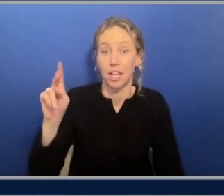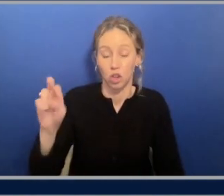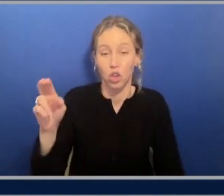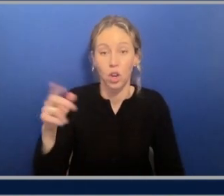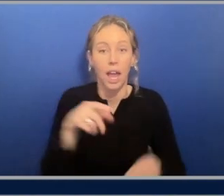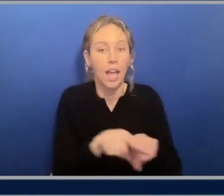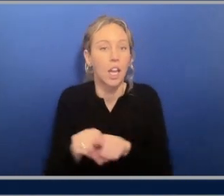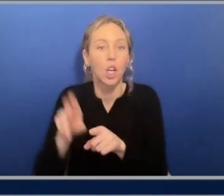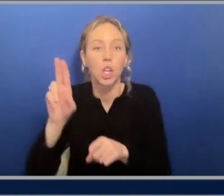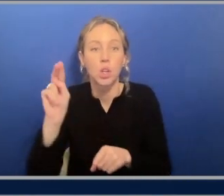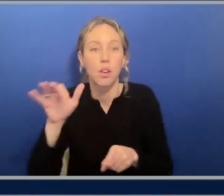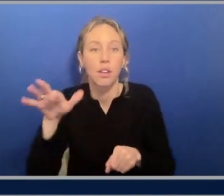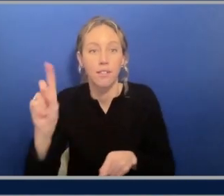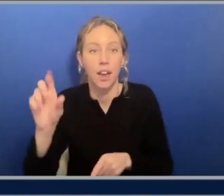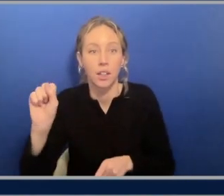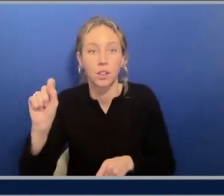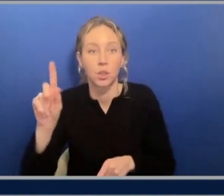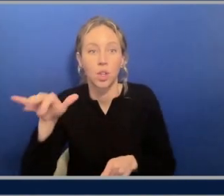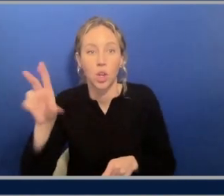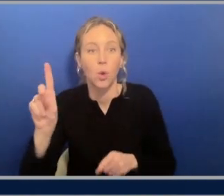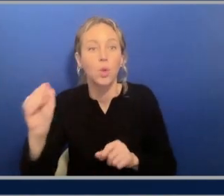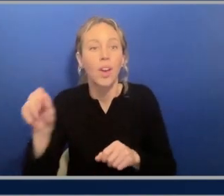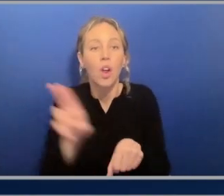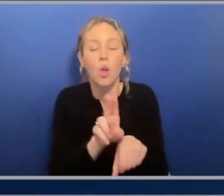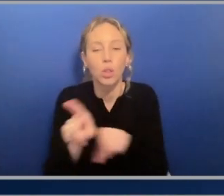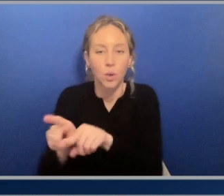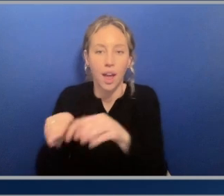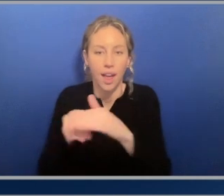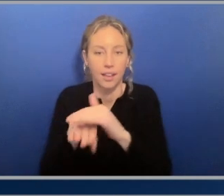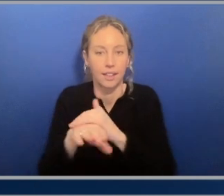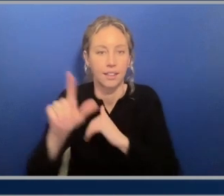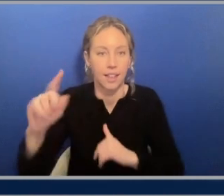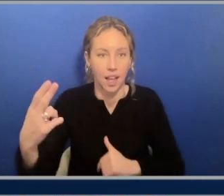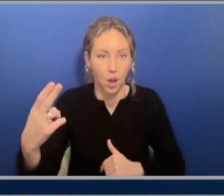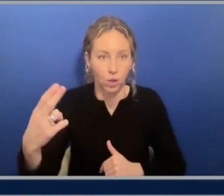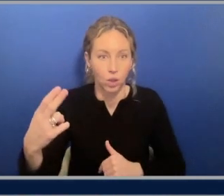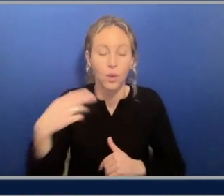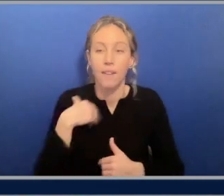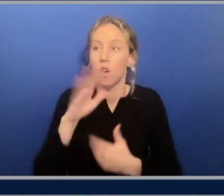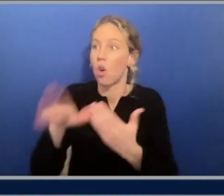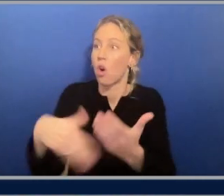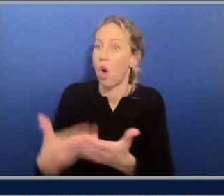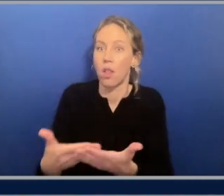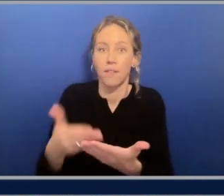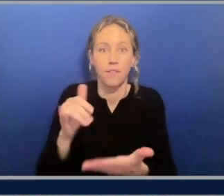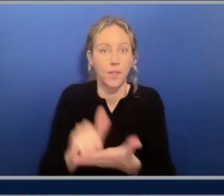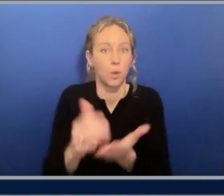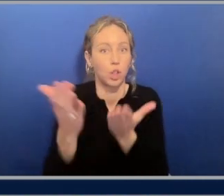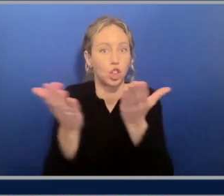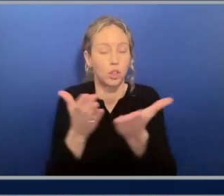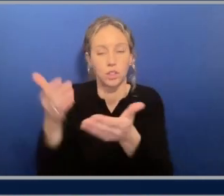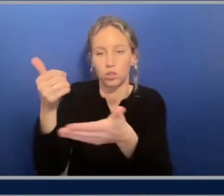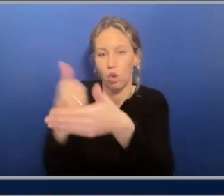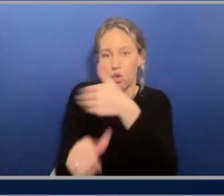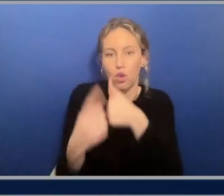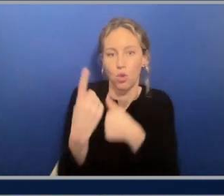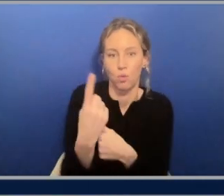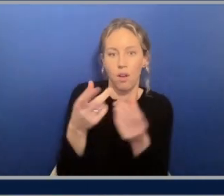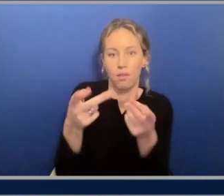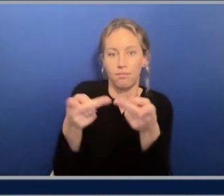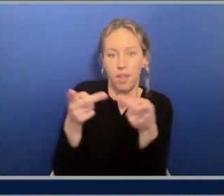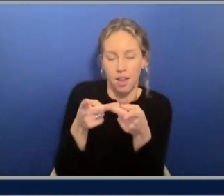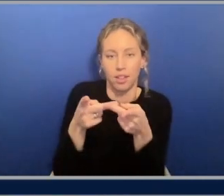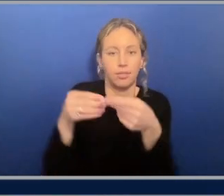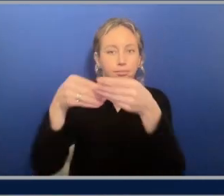to SageMaker Lakehouse, right? So you get the whole suite of services in one studio experience, right? Yeah. Right. And so with